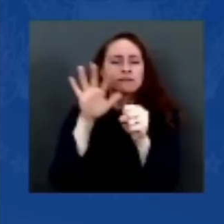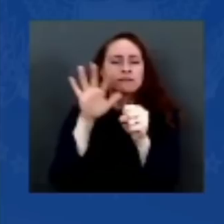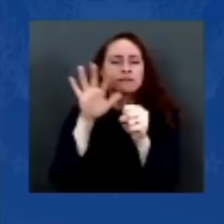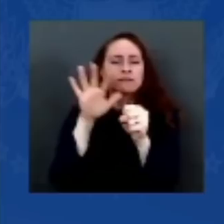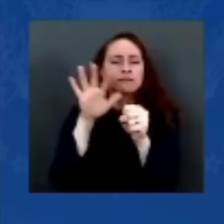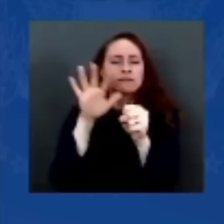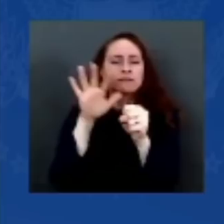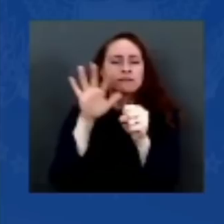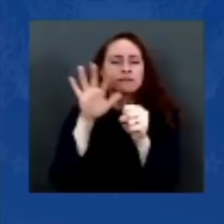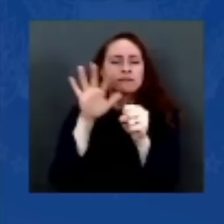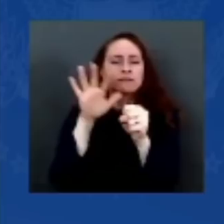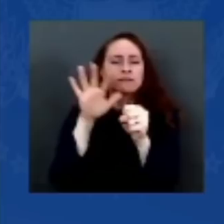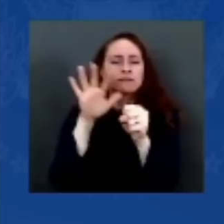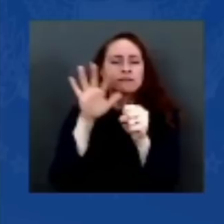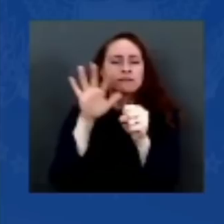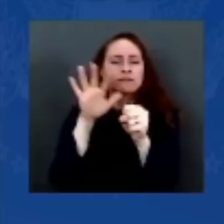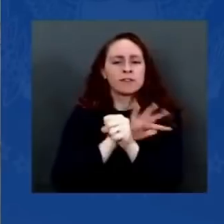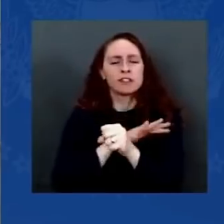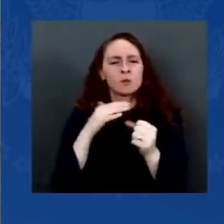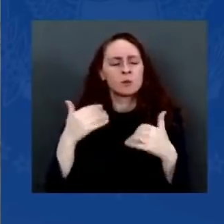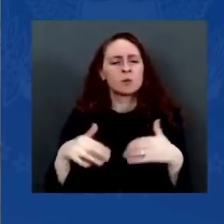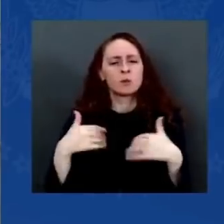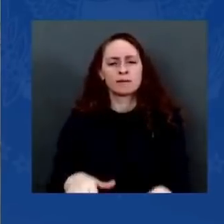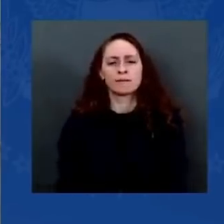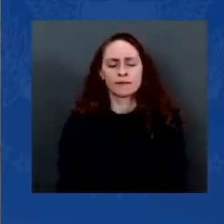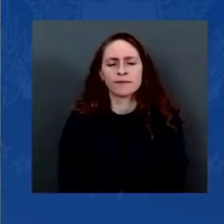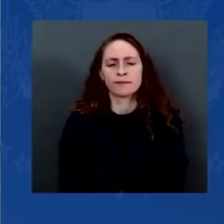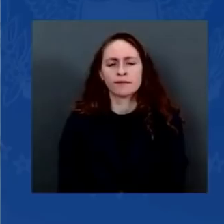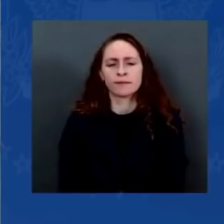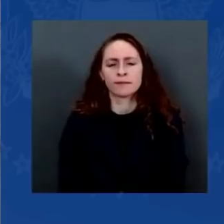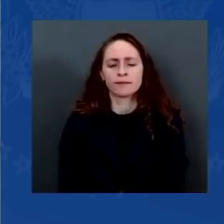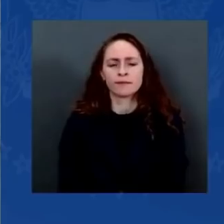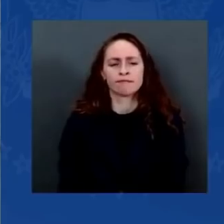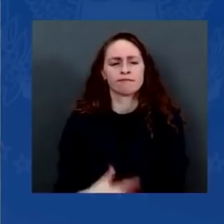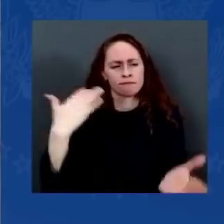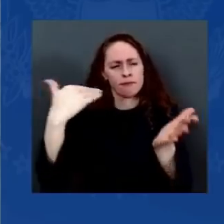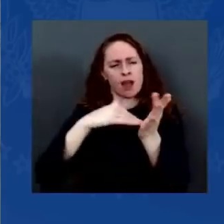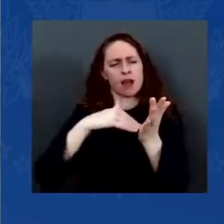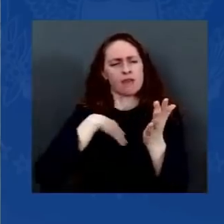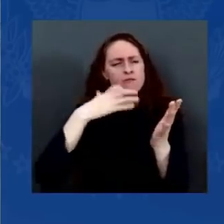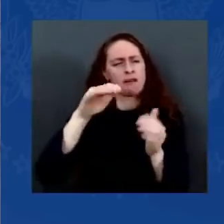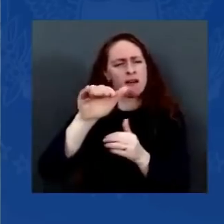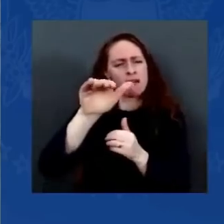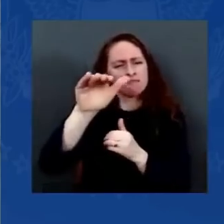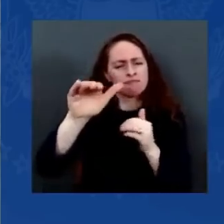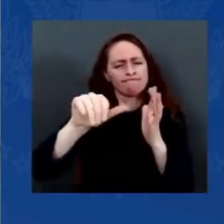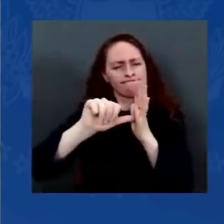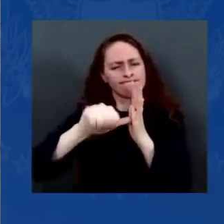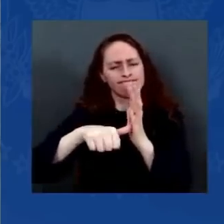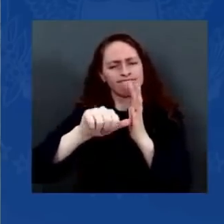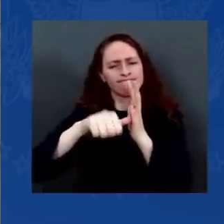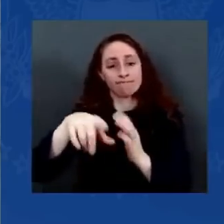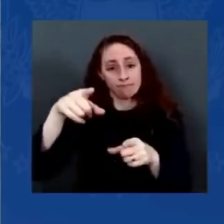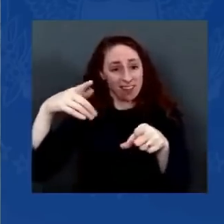not the best messaging, to say the least. Let me be clear. Thanks to the prior administration and our scientific